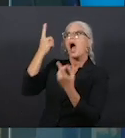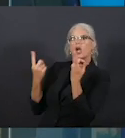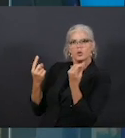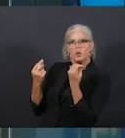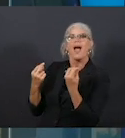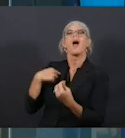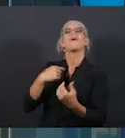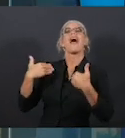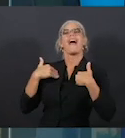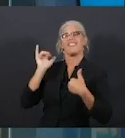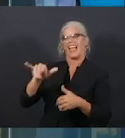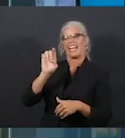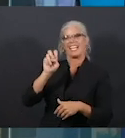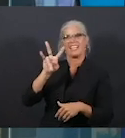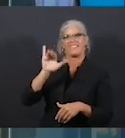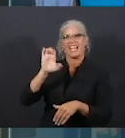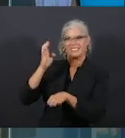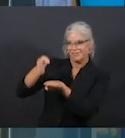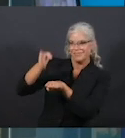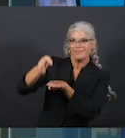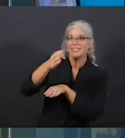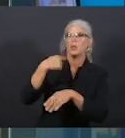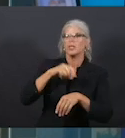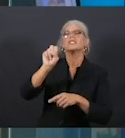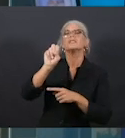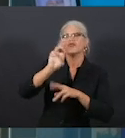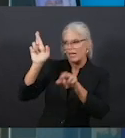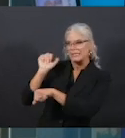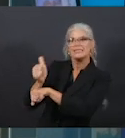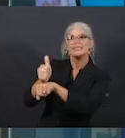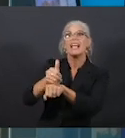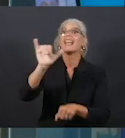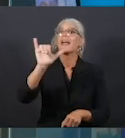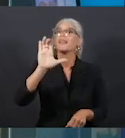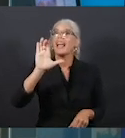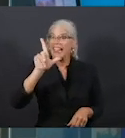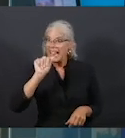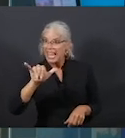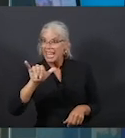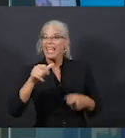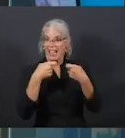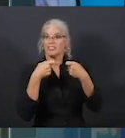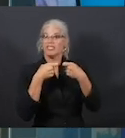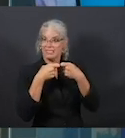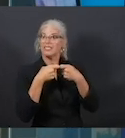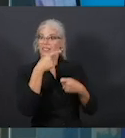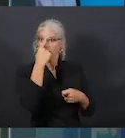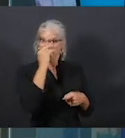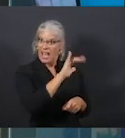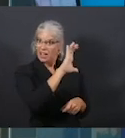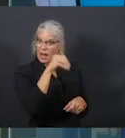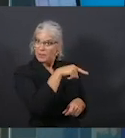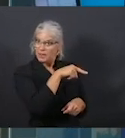putting it around substations. For example, Clay Electric inside of Clay County has been purchased this quite some time